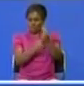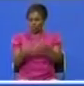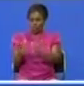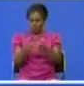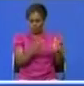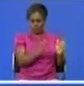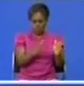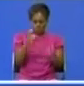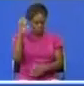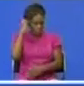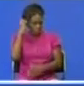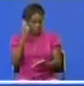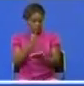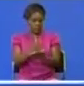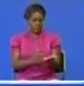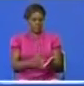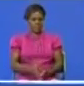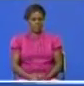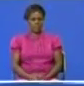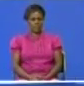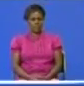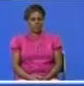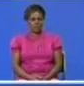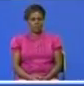the blue-collar job sector.